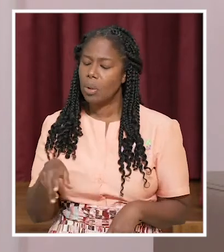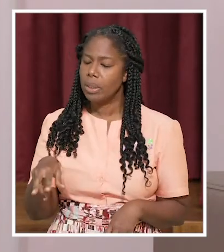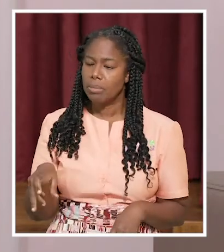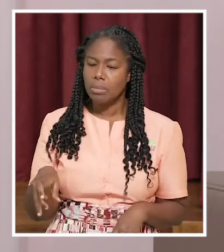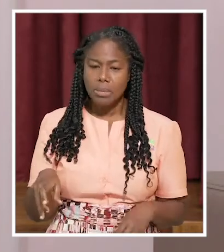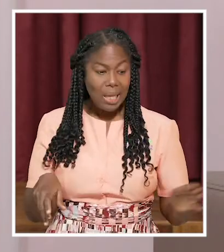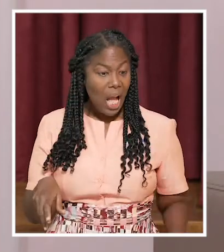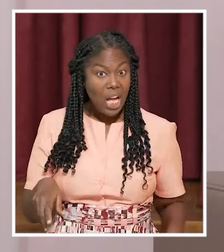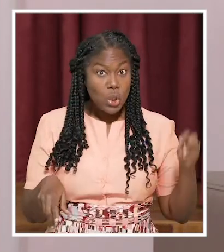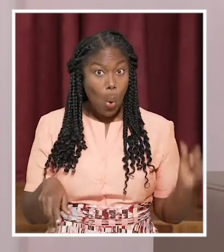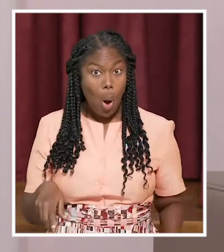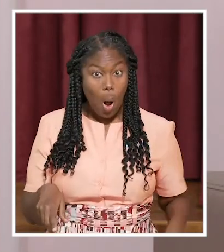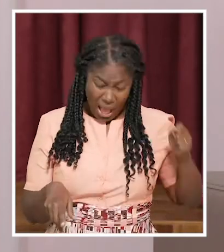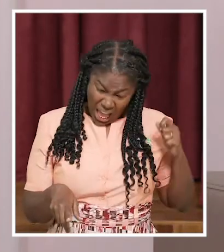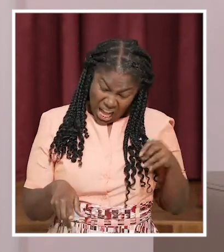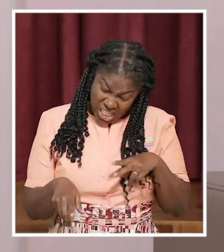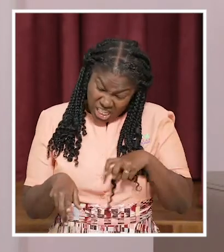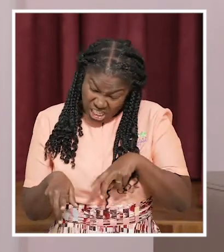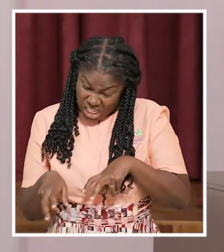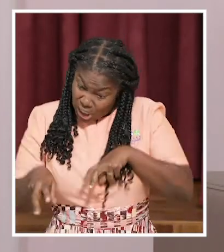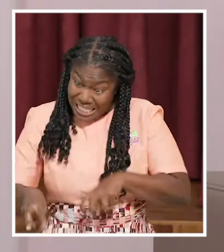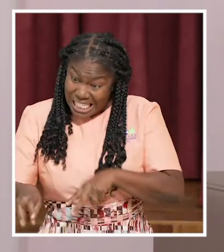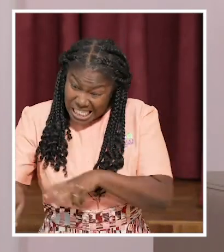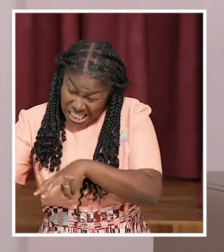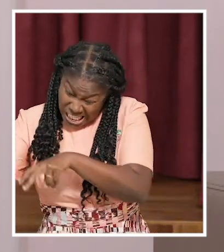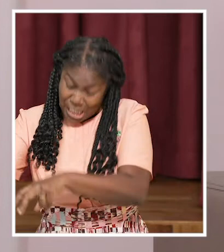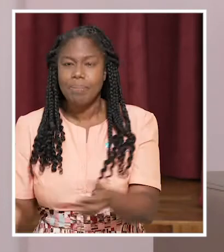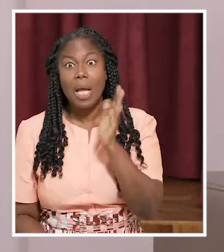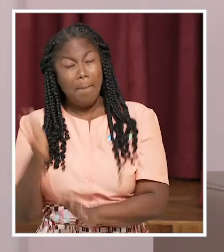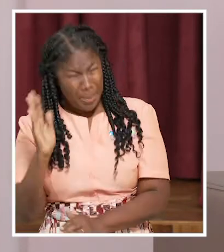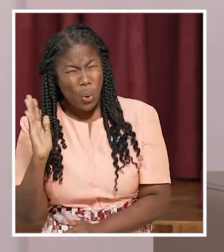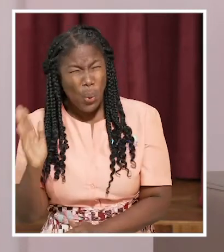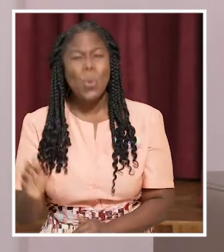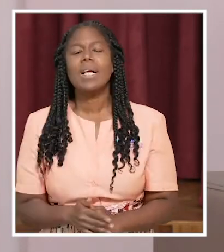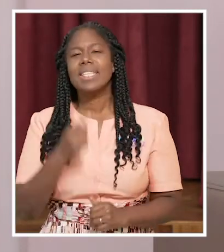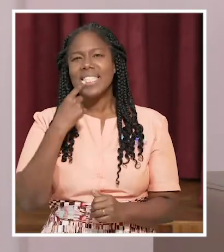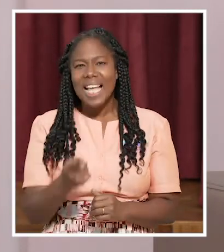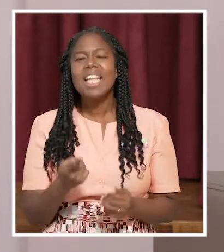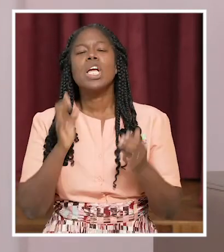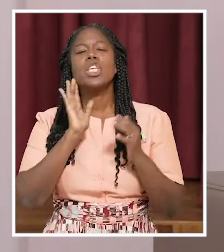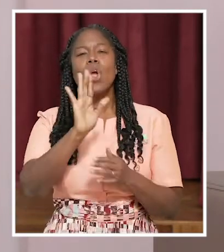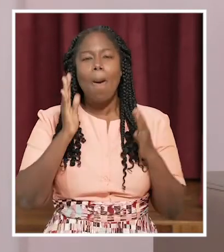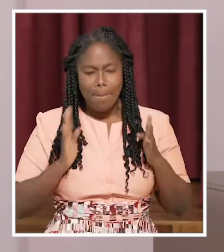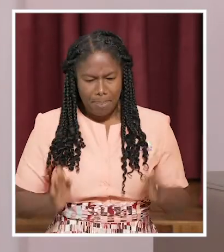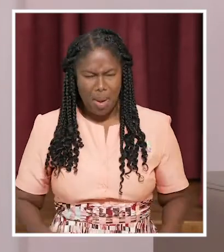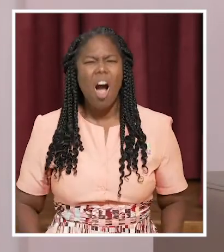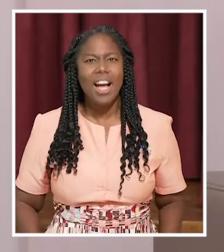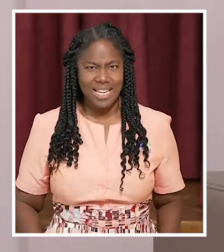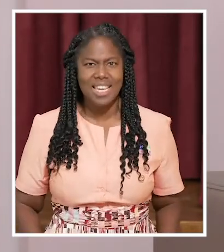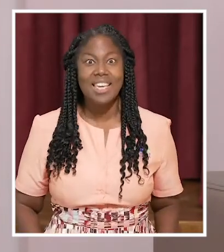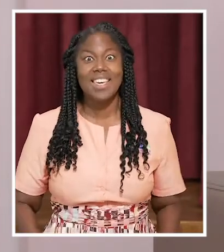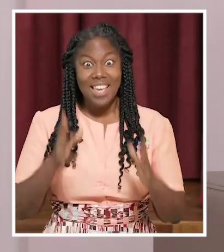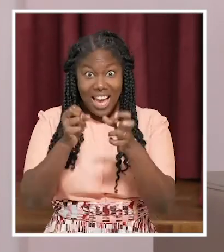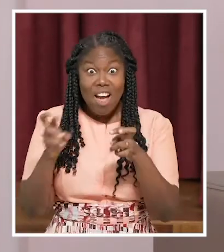mechanism to prepare you to either run from that dog, or if you're so inclined, attack the dog and, you know, beat it up Fight or or whatever. flight. Fight or